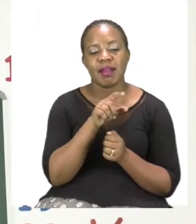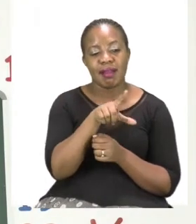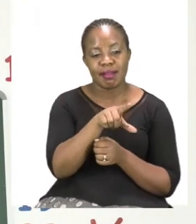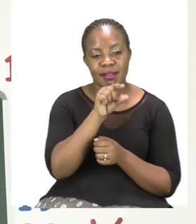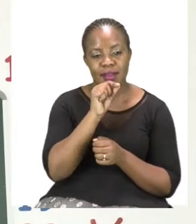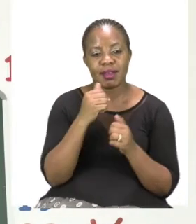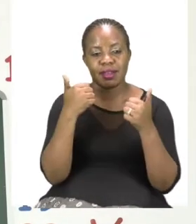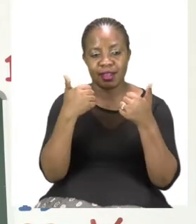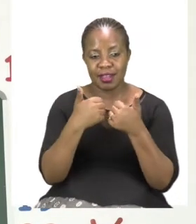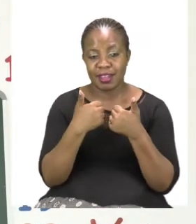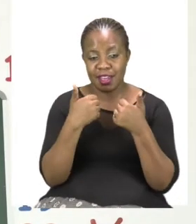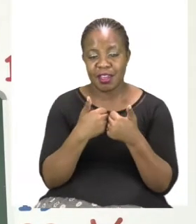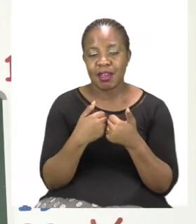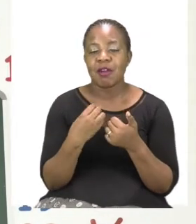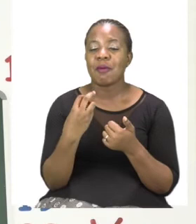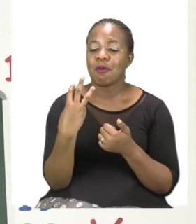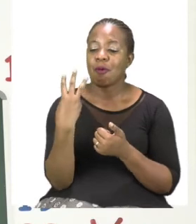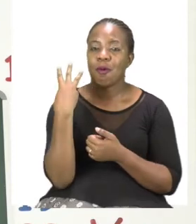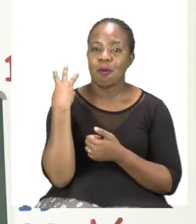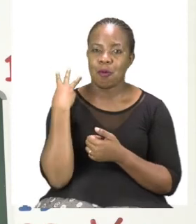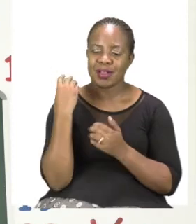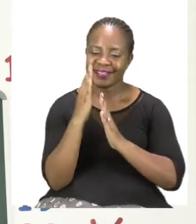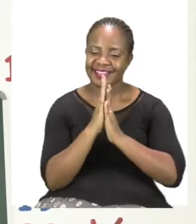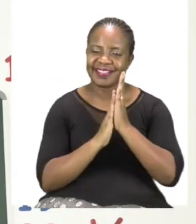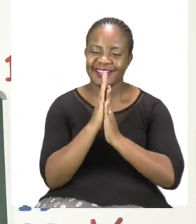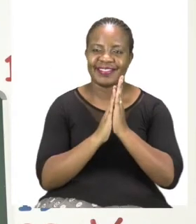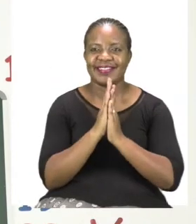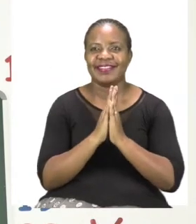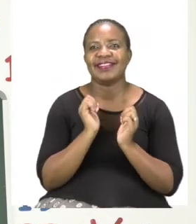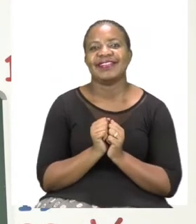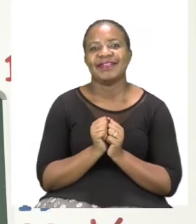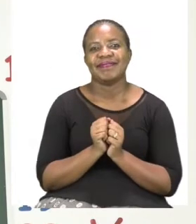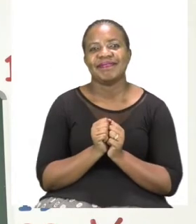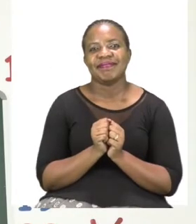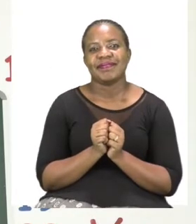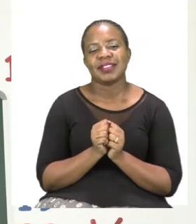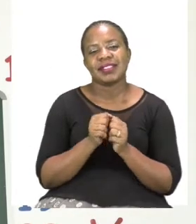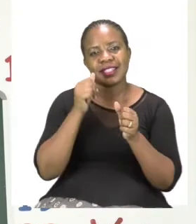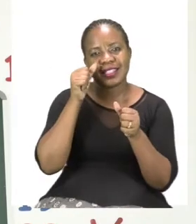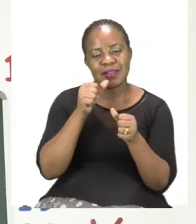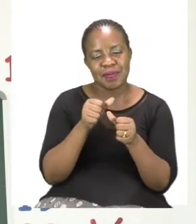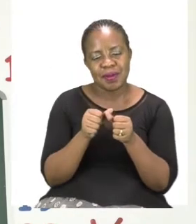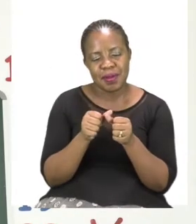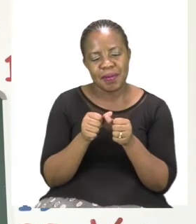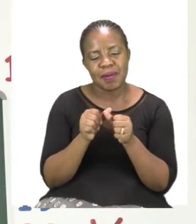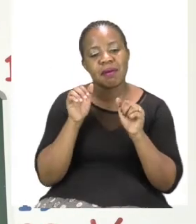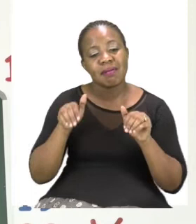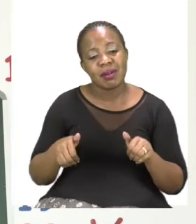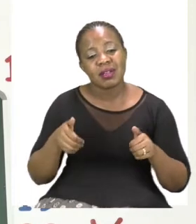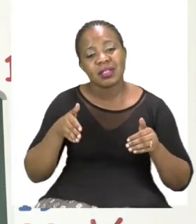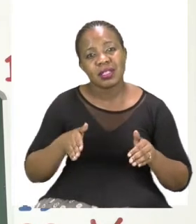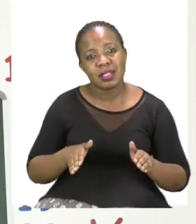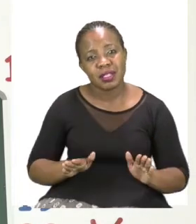was interesting. Now remember, boys and girls, when you're writing your sentences, please don't forget to